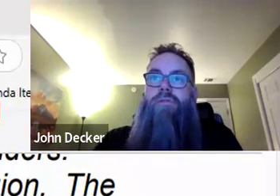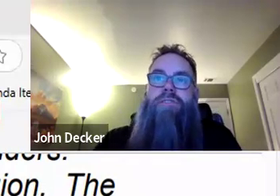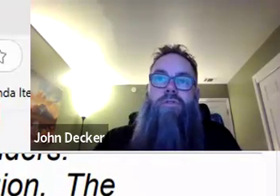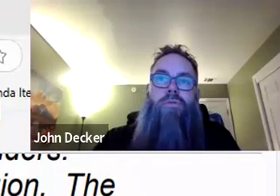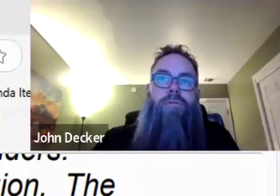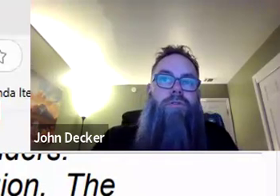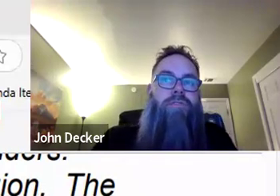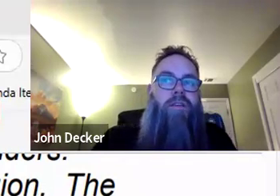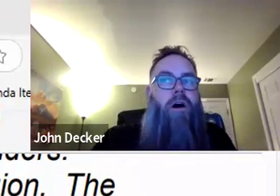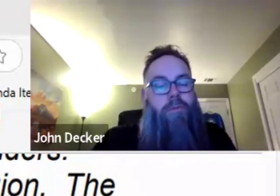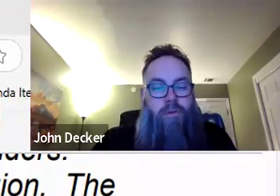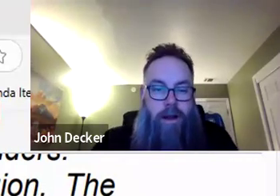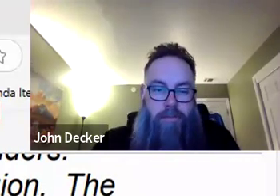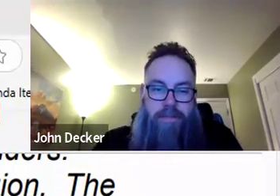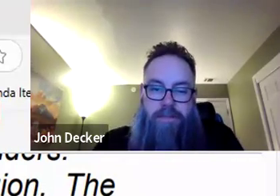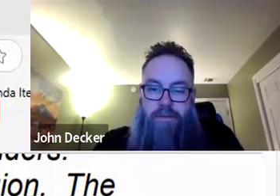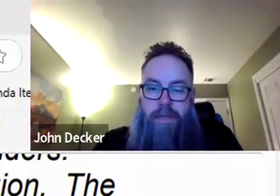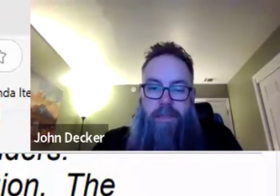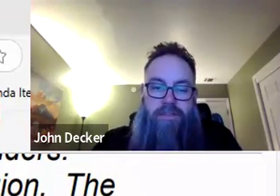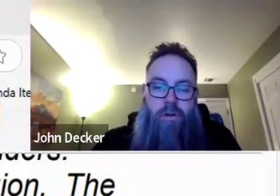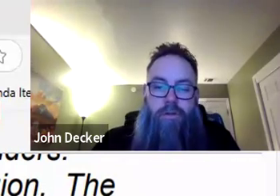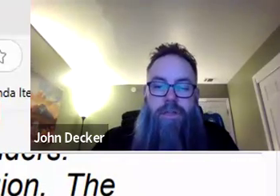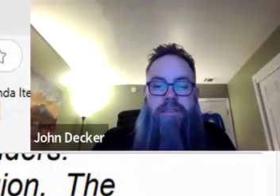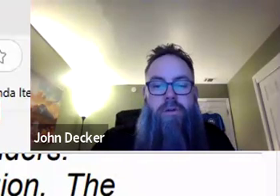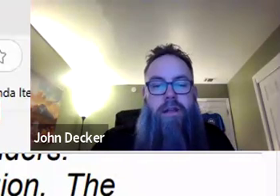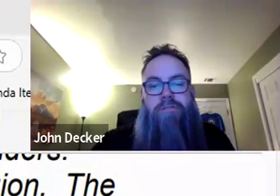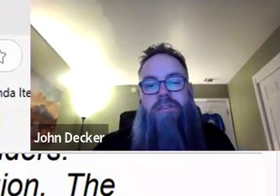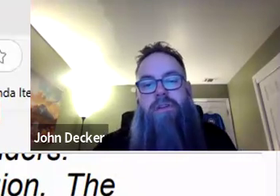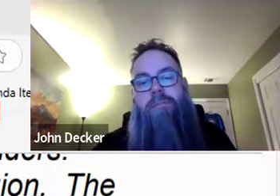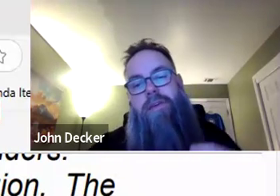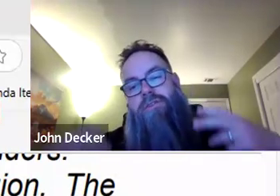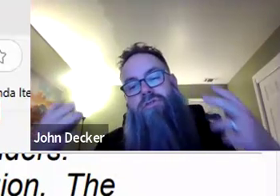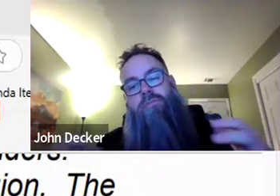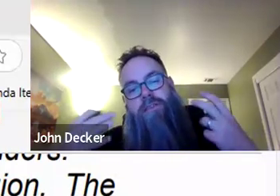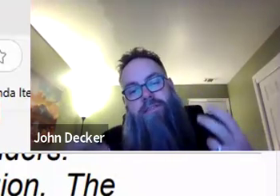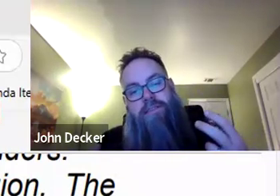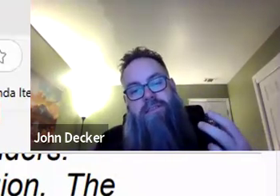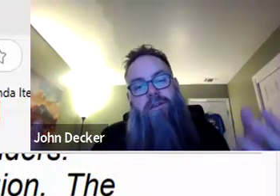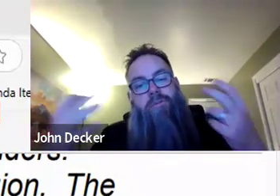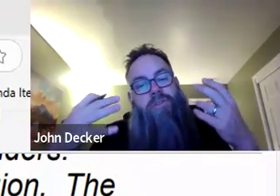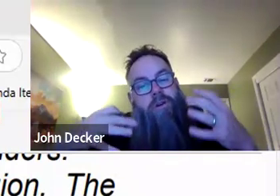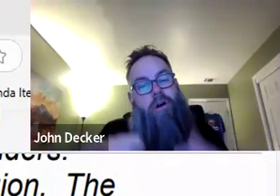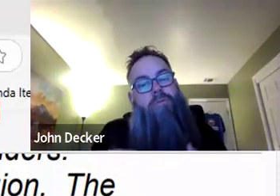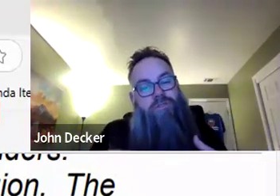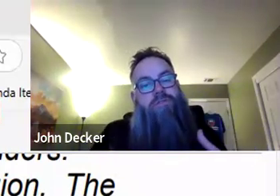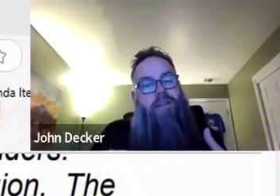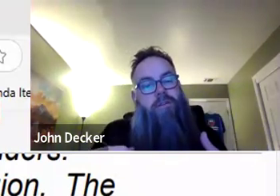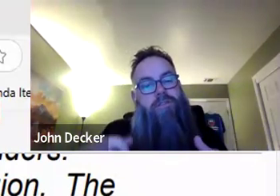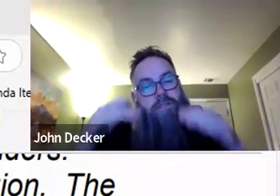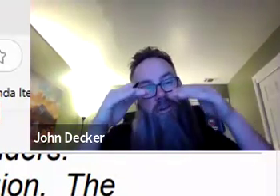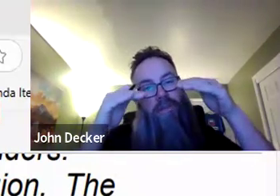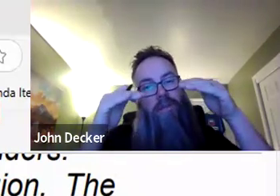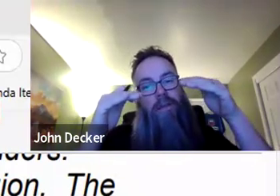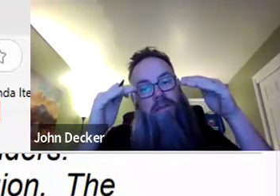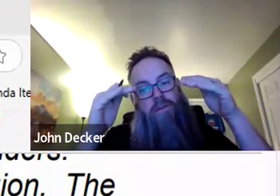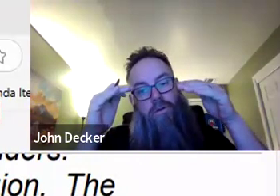and the annual fiscal reviews and audit requirements. So again, these are all things that we're going to have to develop internal processes within our regional center